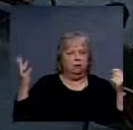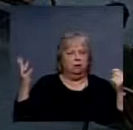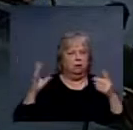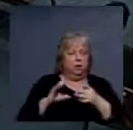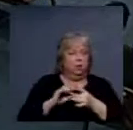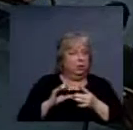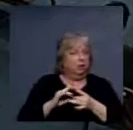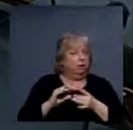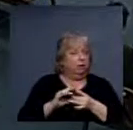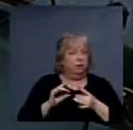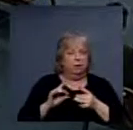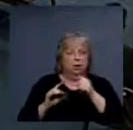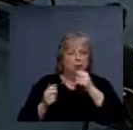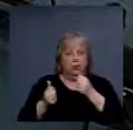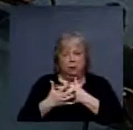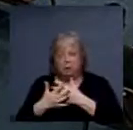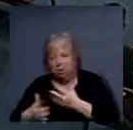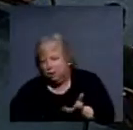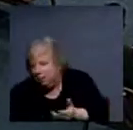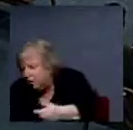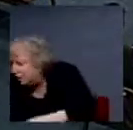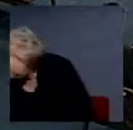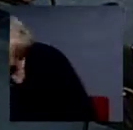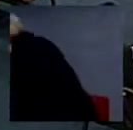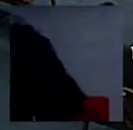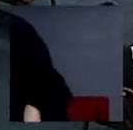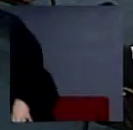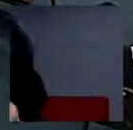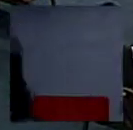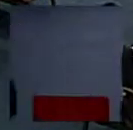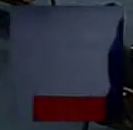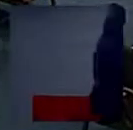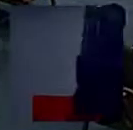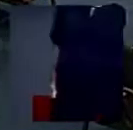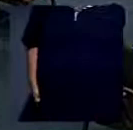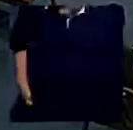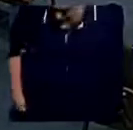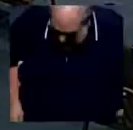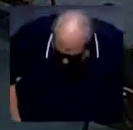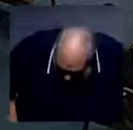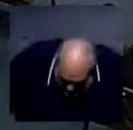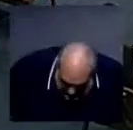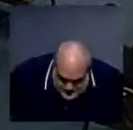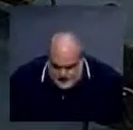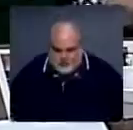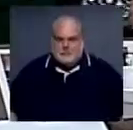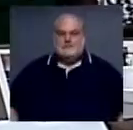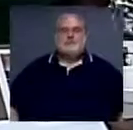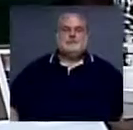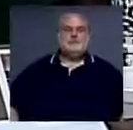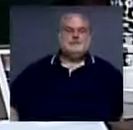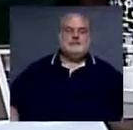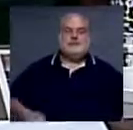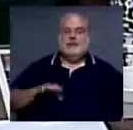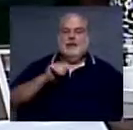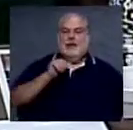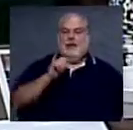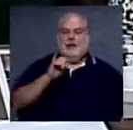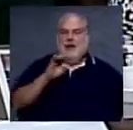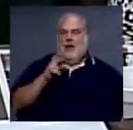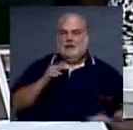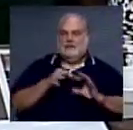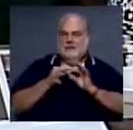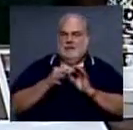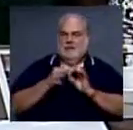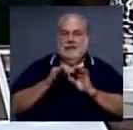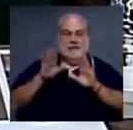Comments? Don't be scared. Come on. Director Adcock, you're recognized, please. Mayor, Sunday night, I had the opportunity